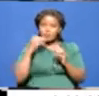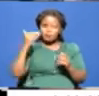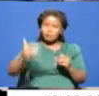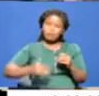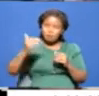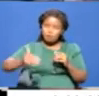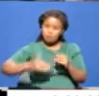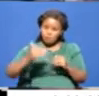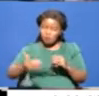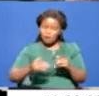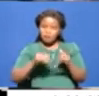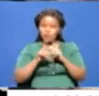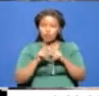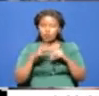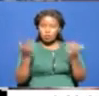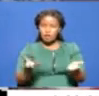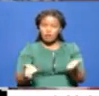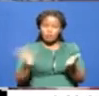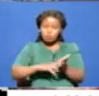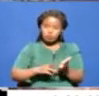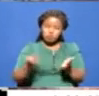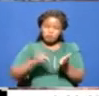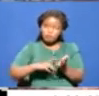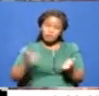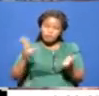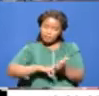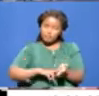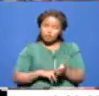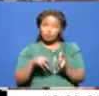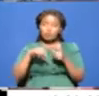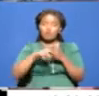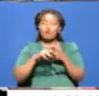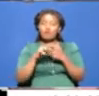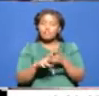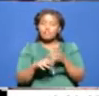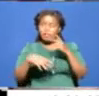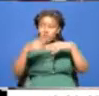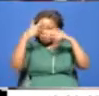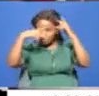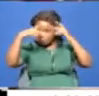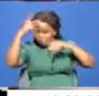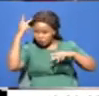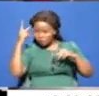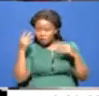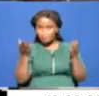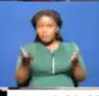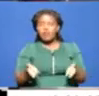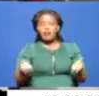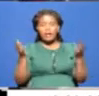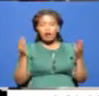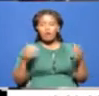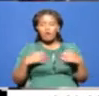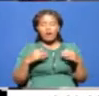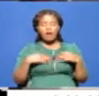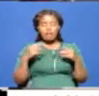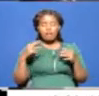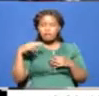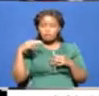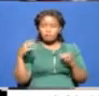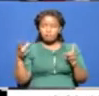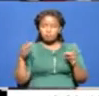of registration or translation of engineers to professional engineers now is actually very high,